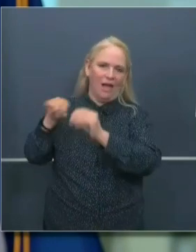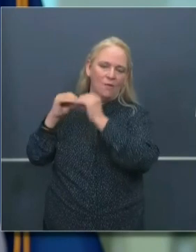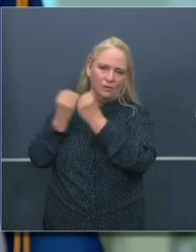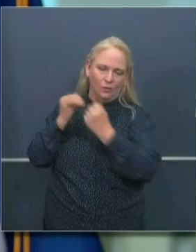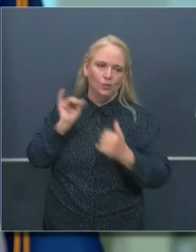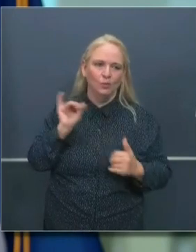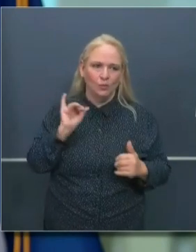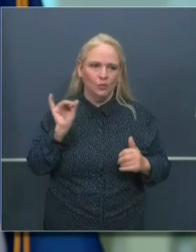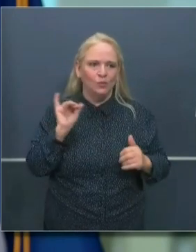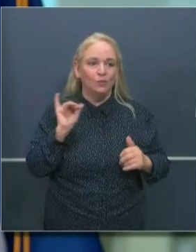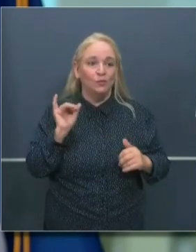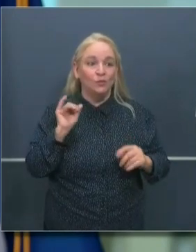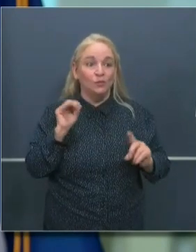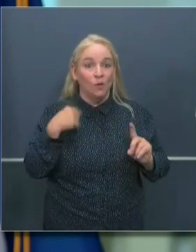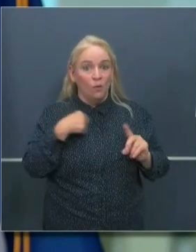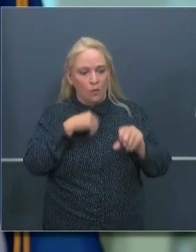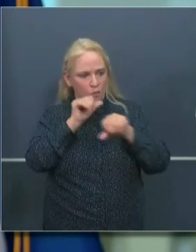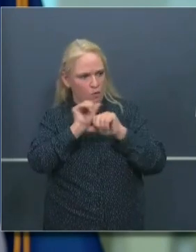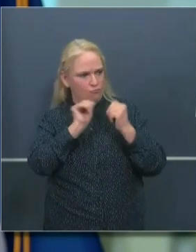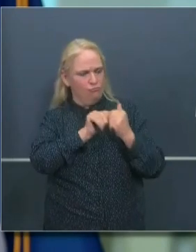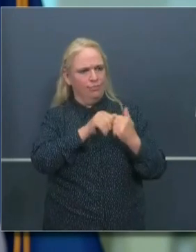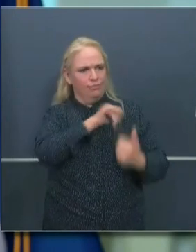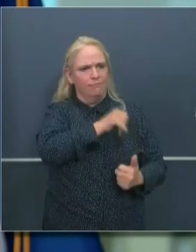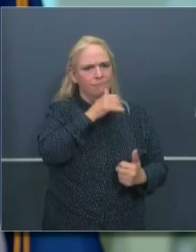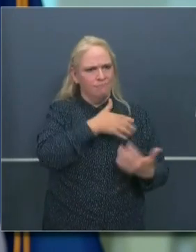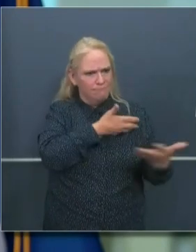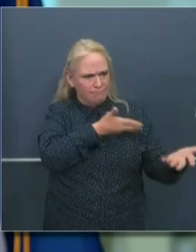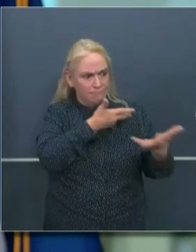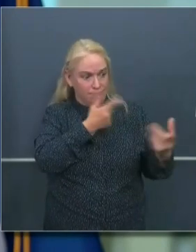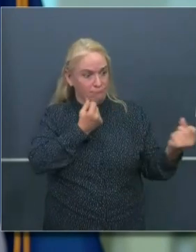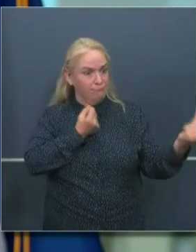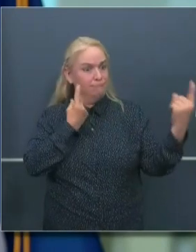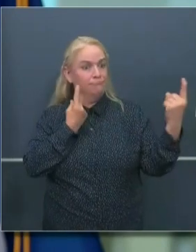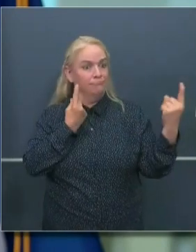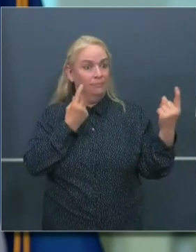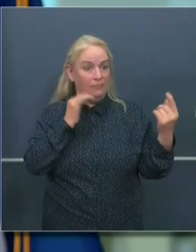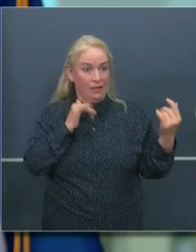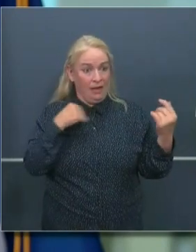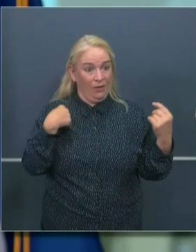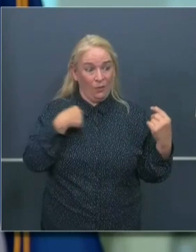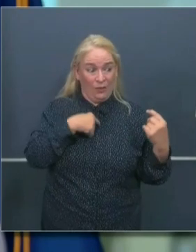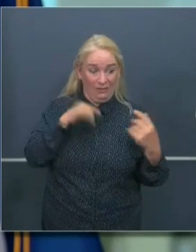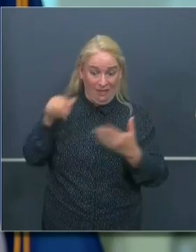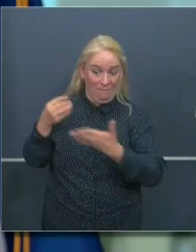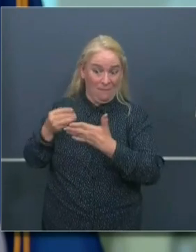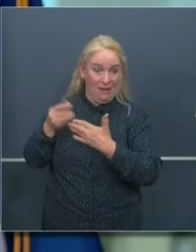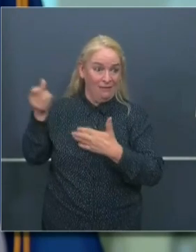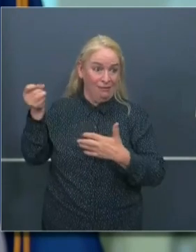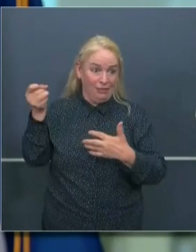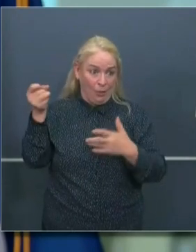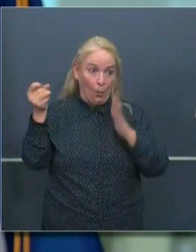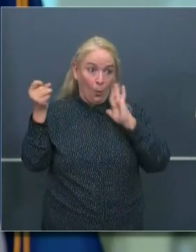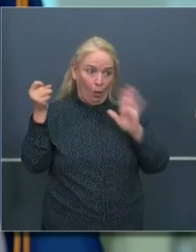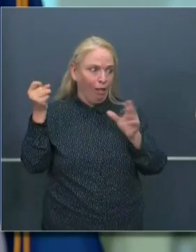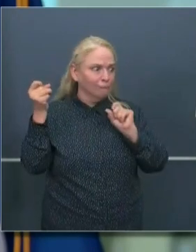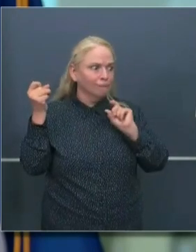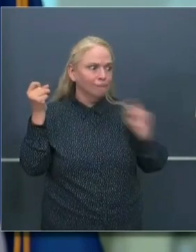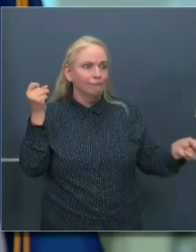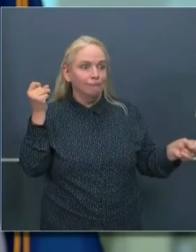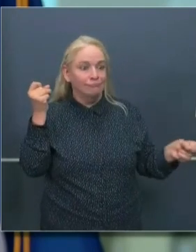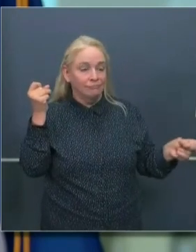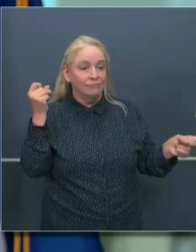we are working together and that we're eye to eye in terms of how the contingency plan may work. She expressed,